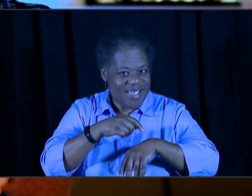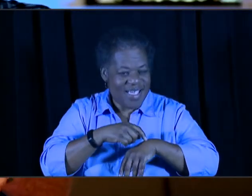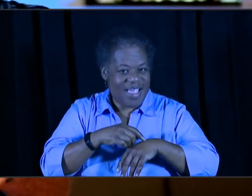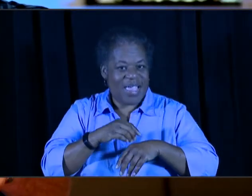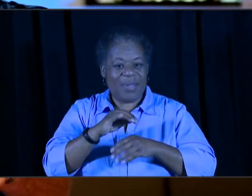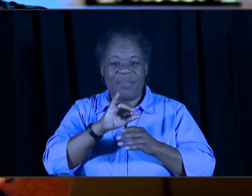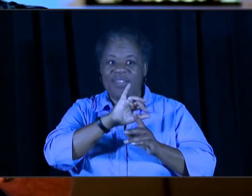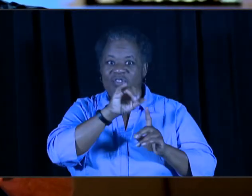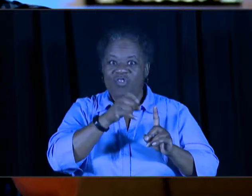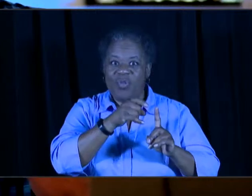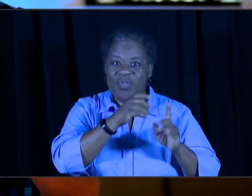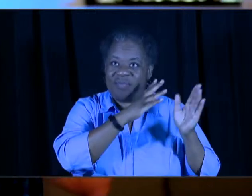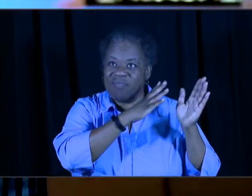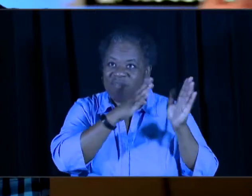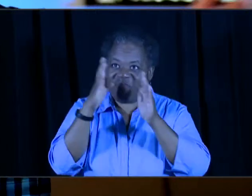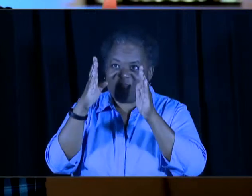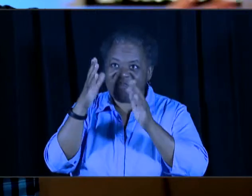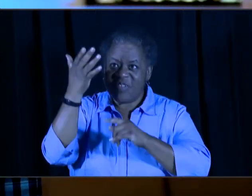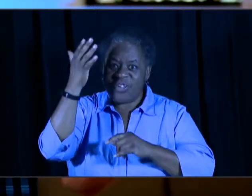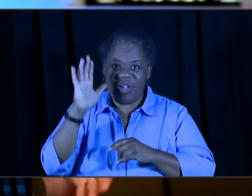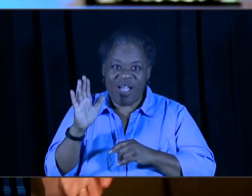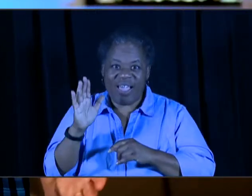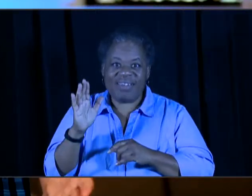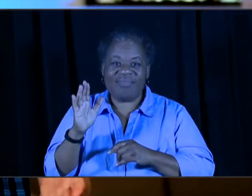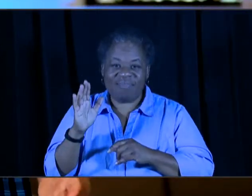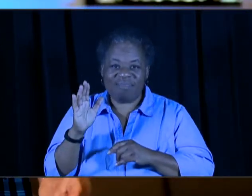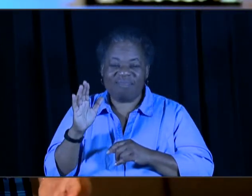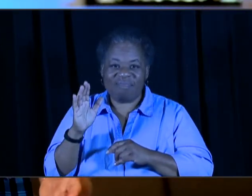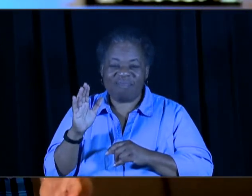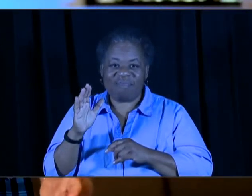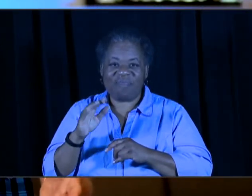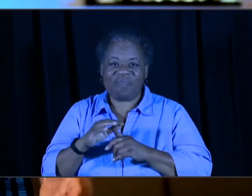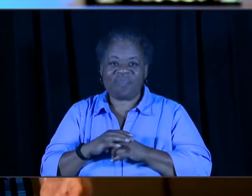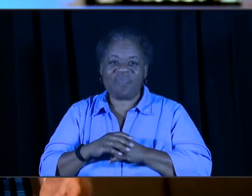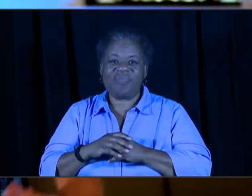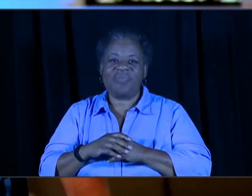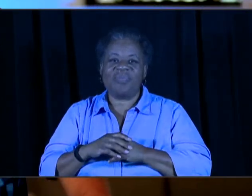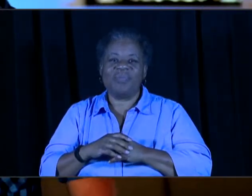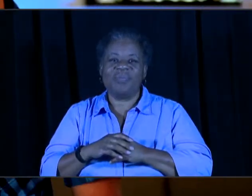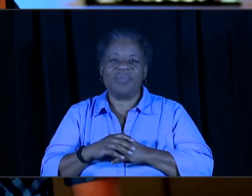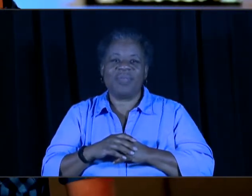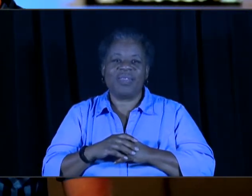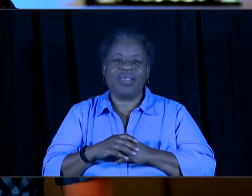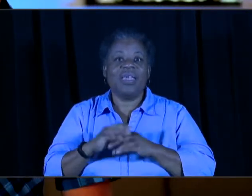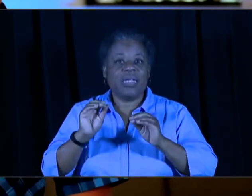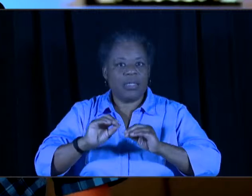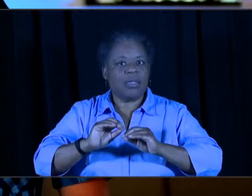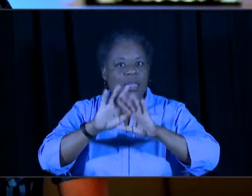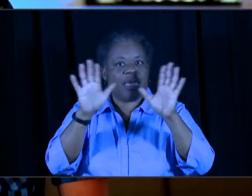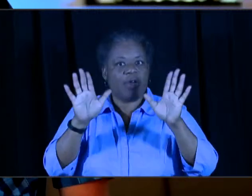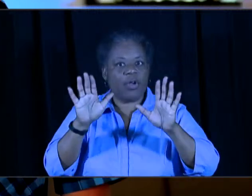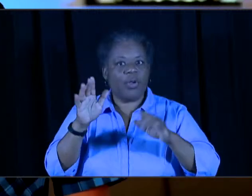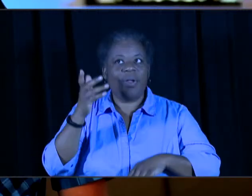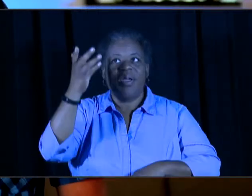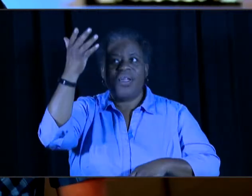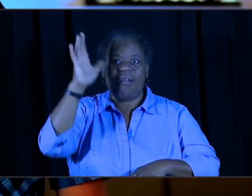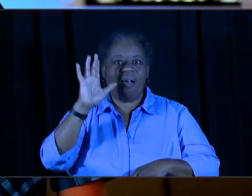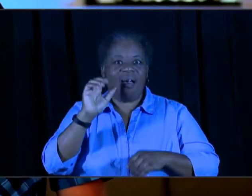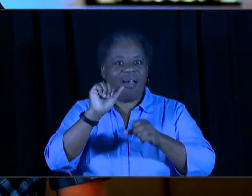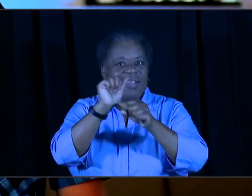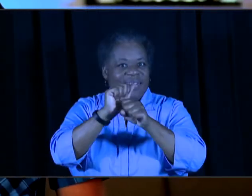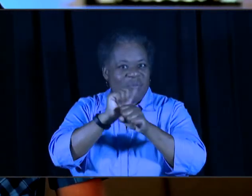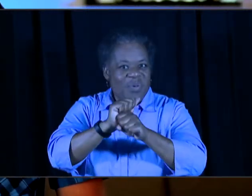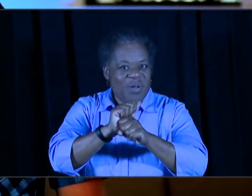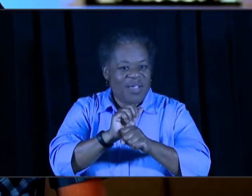couple of chapters. That's more than all the chapters leading up to this moment. So it's clear that God is at work in